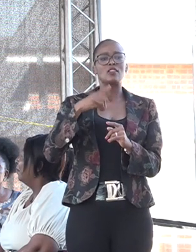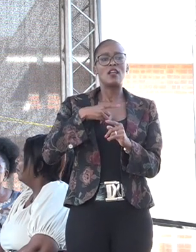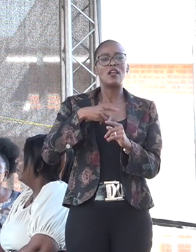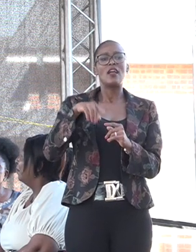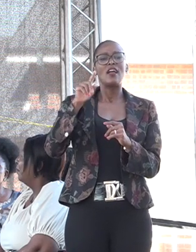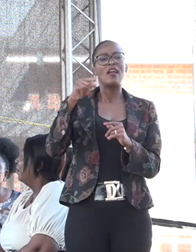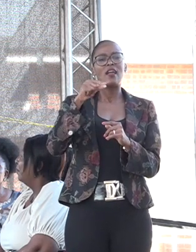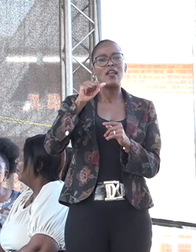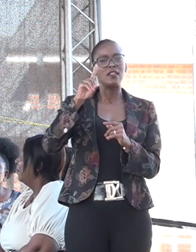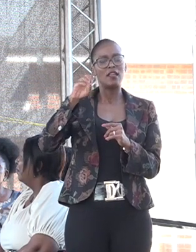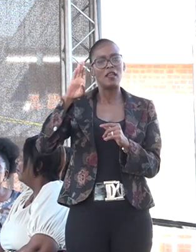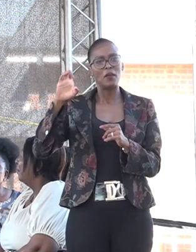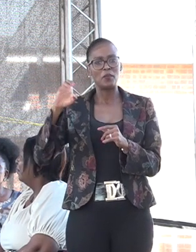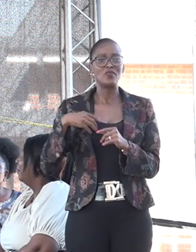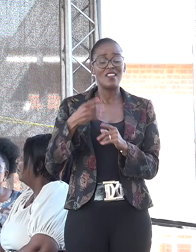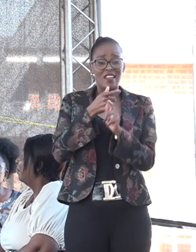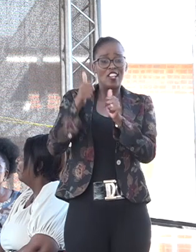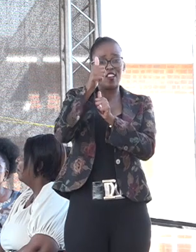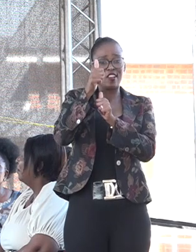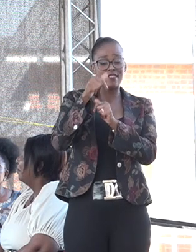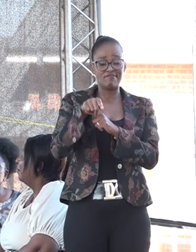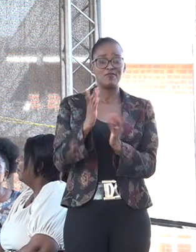head girl of Mayibuye Primary School.